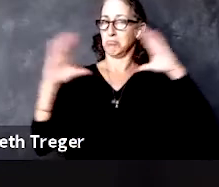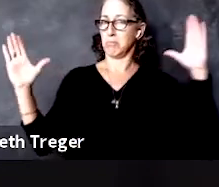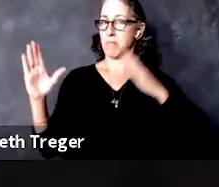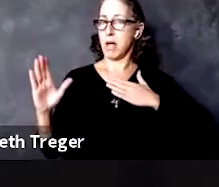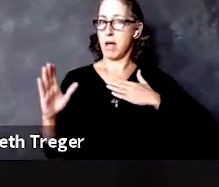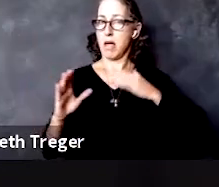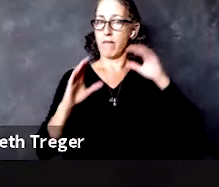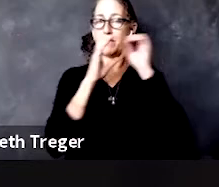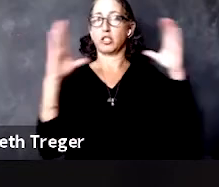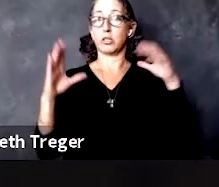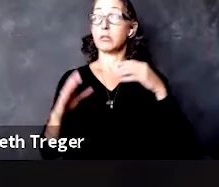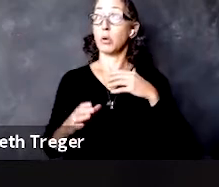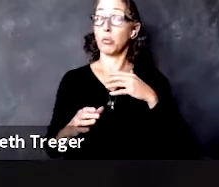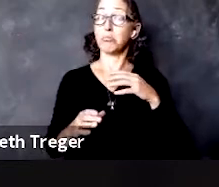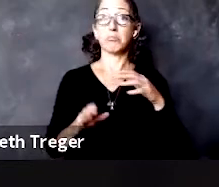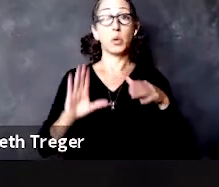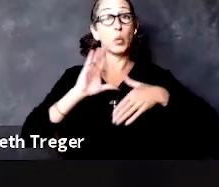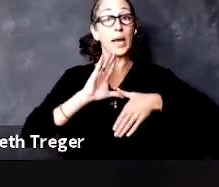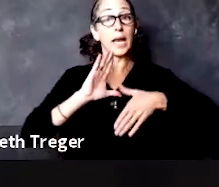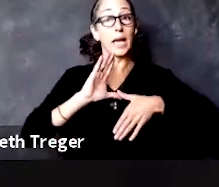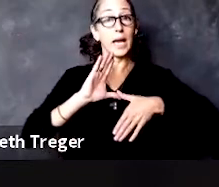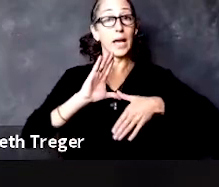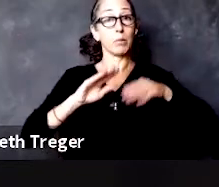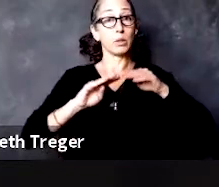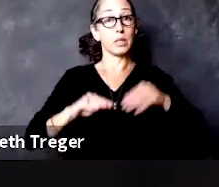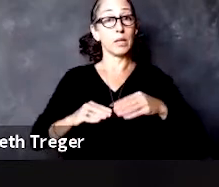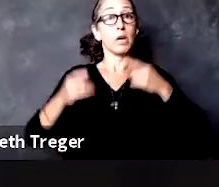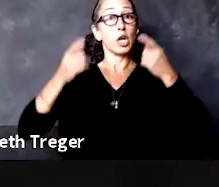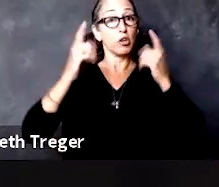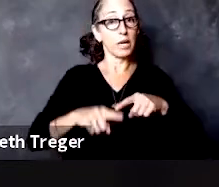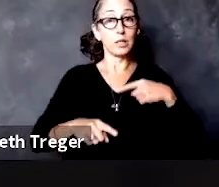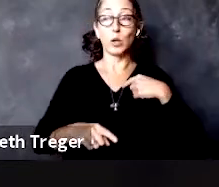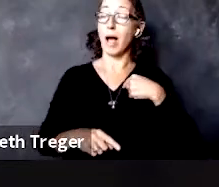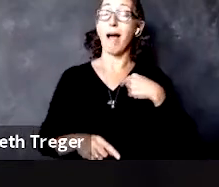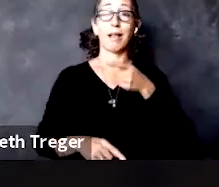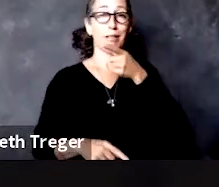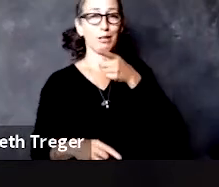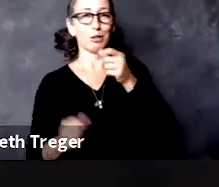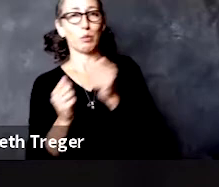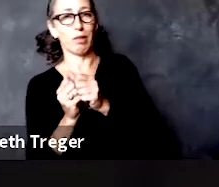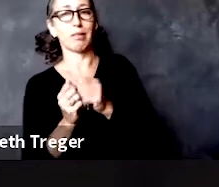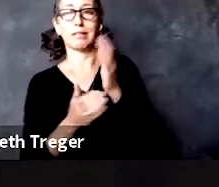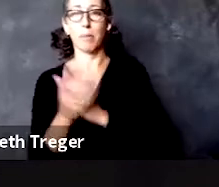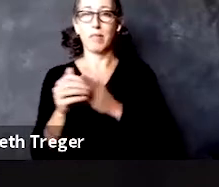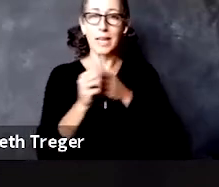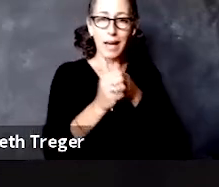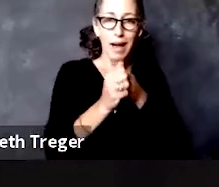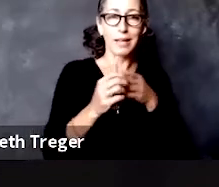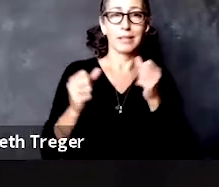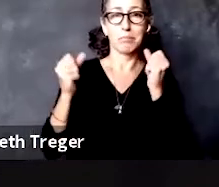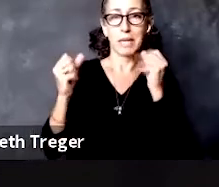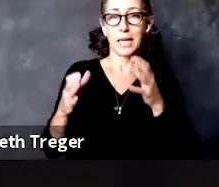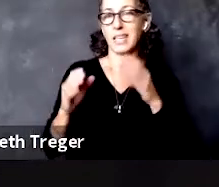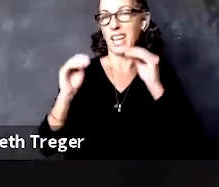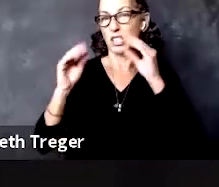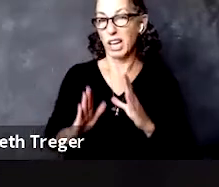agreed. And so I had lunch with the docents and some of the education staff, some of the people I'd known for many years because I was working in education